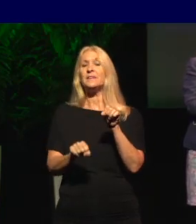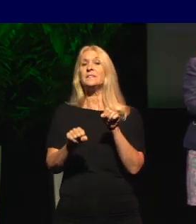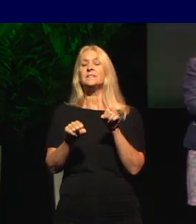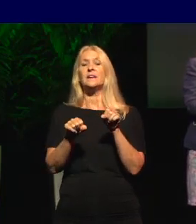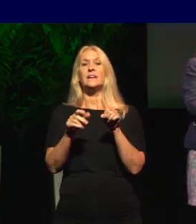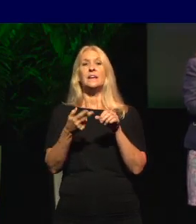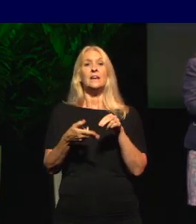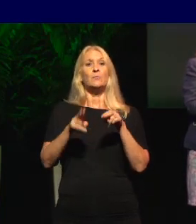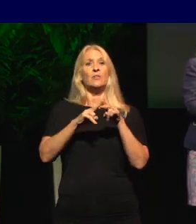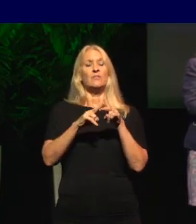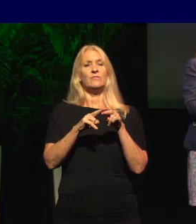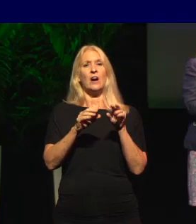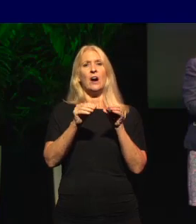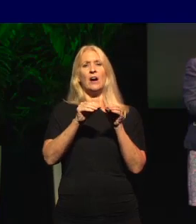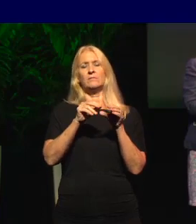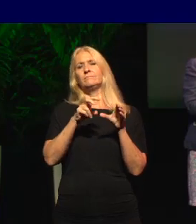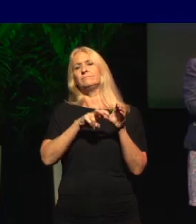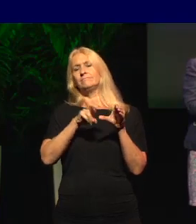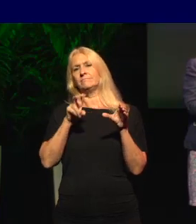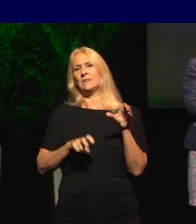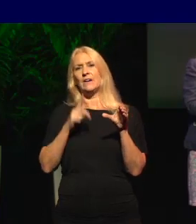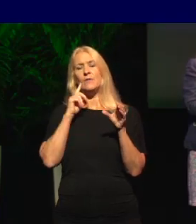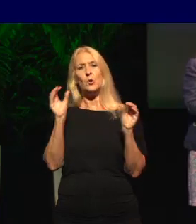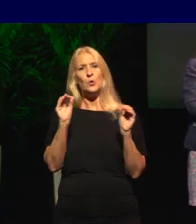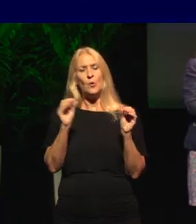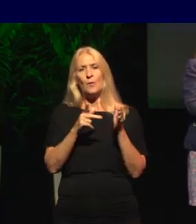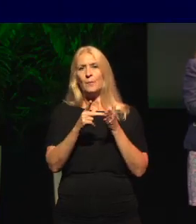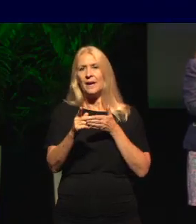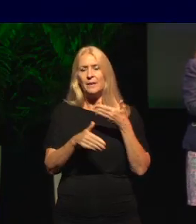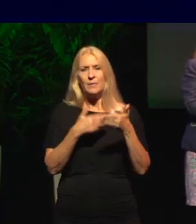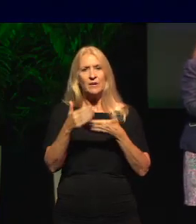no pay process to minimize impact on enrollment and